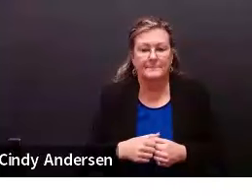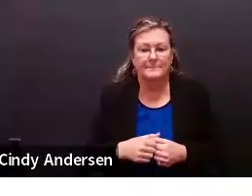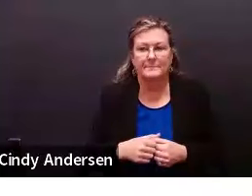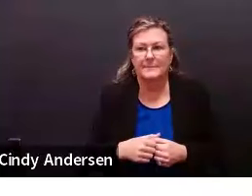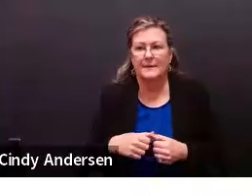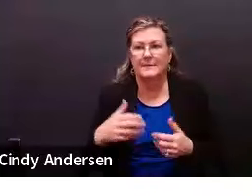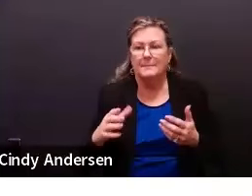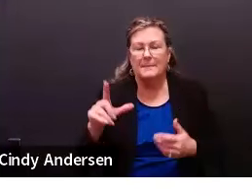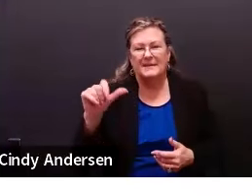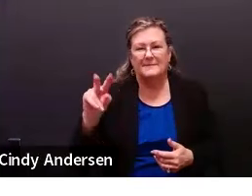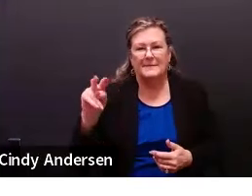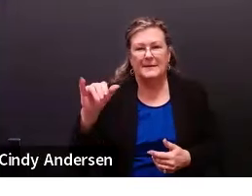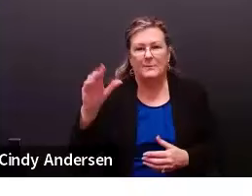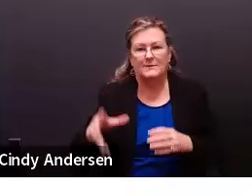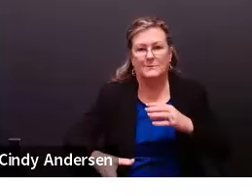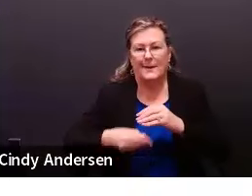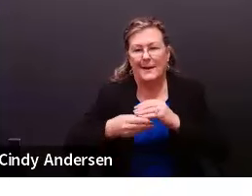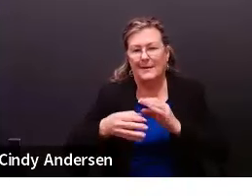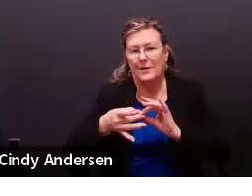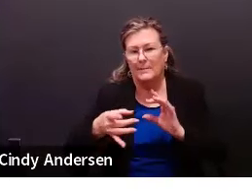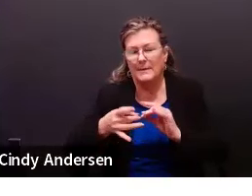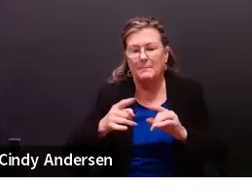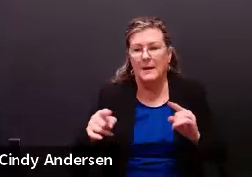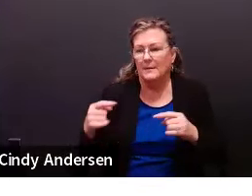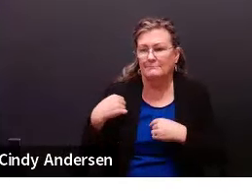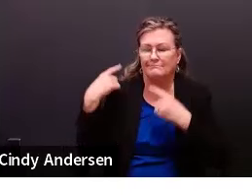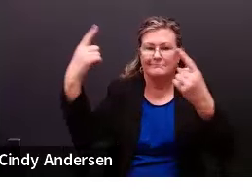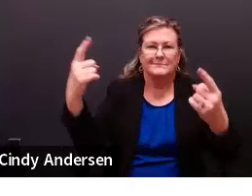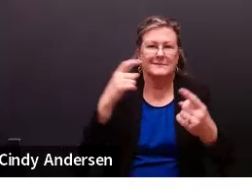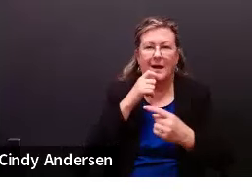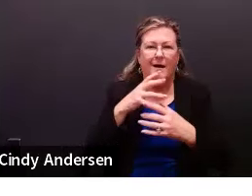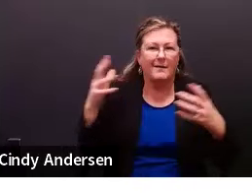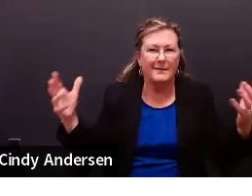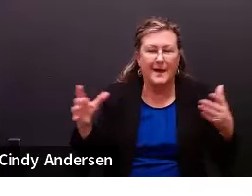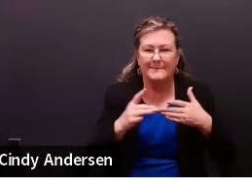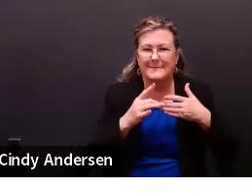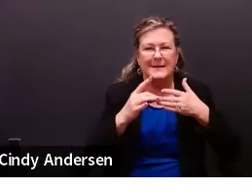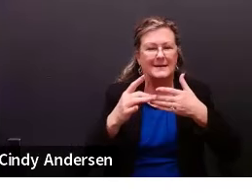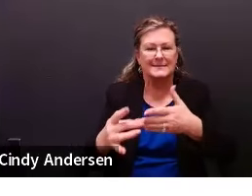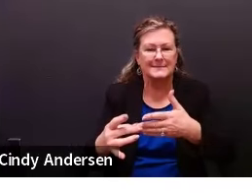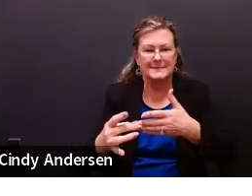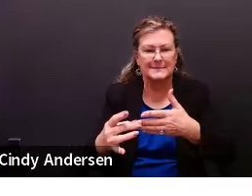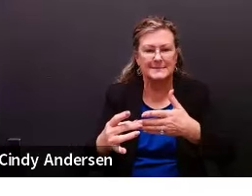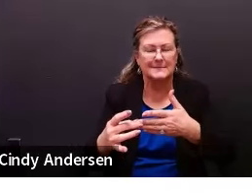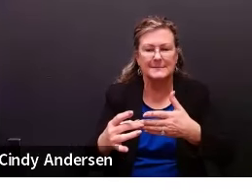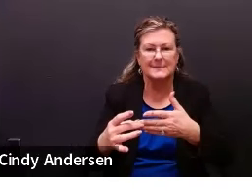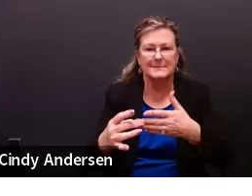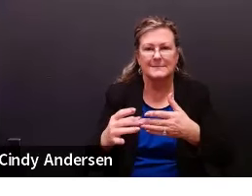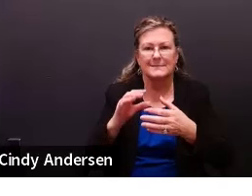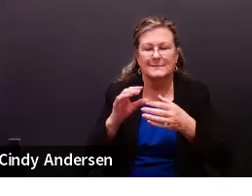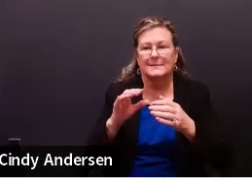might be able to add a little bit more to this. There has not been a whole lot of guidance around